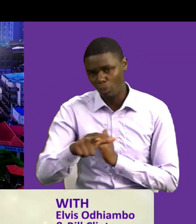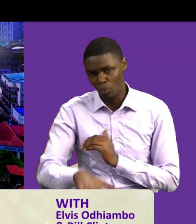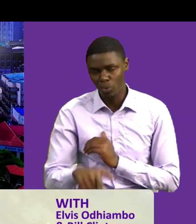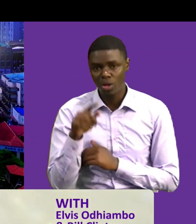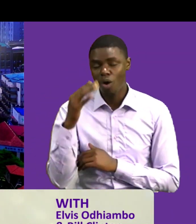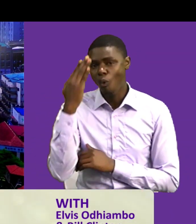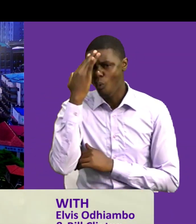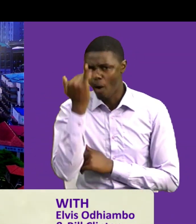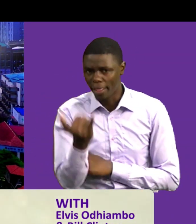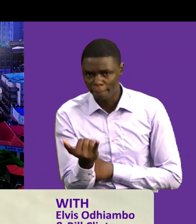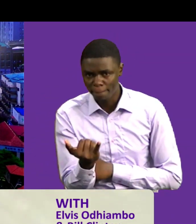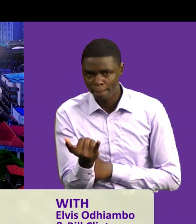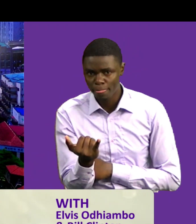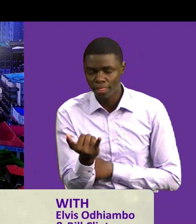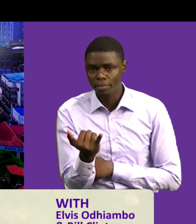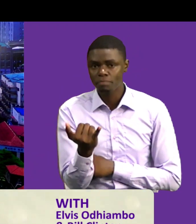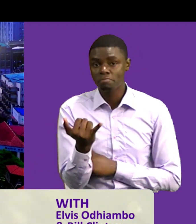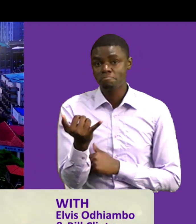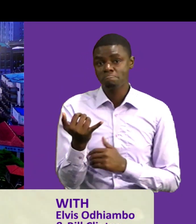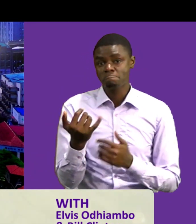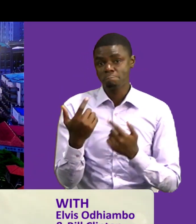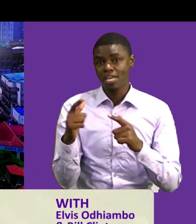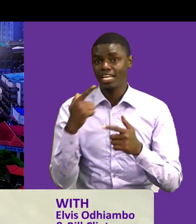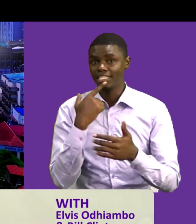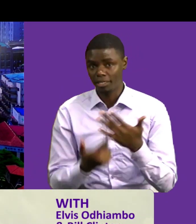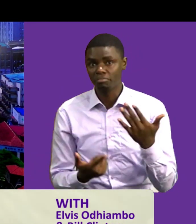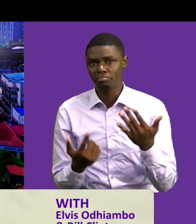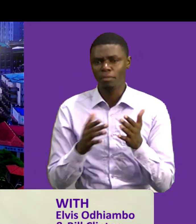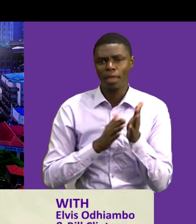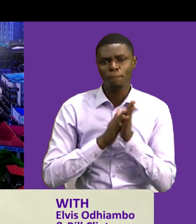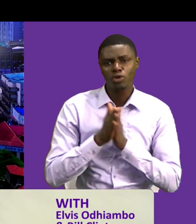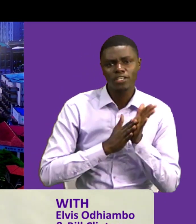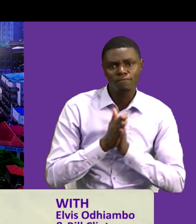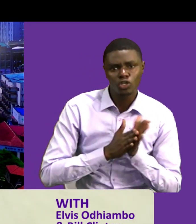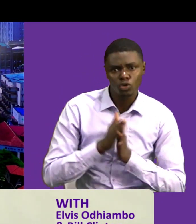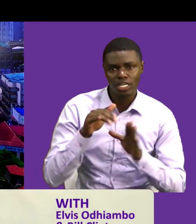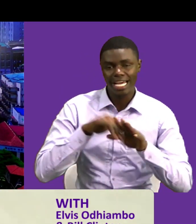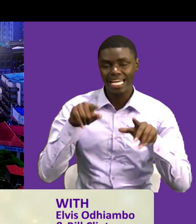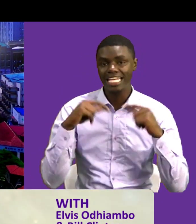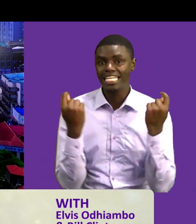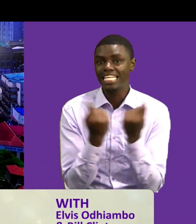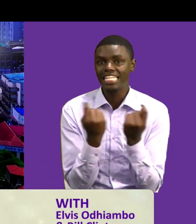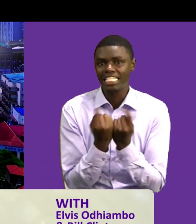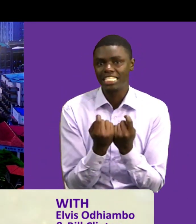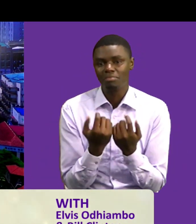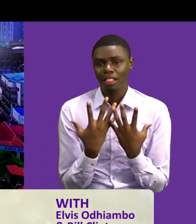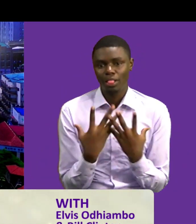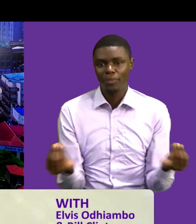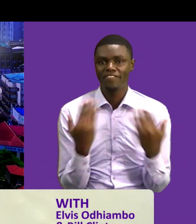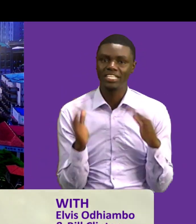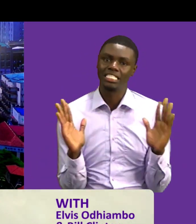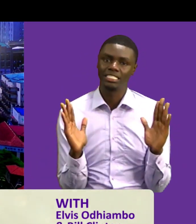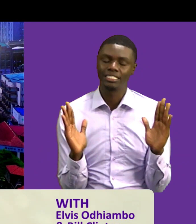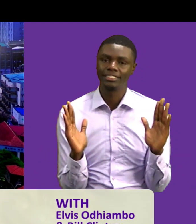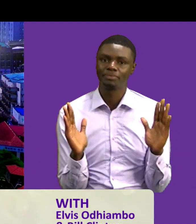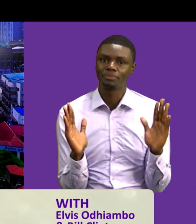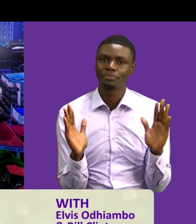This is because, let's say, the motivation in the team is gone,